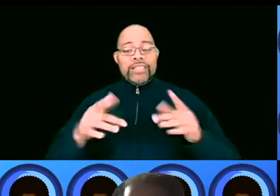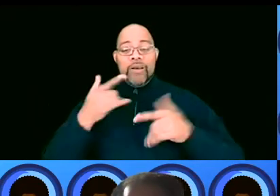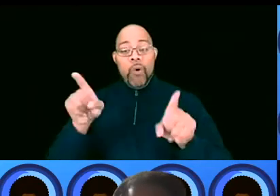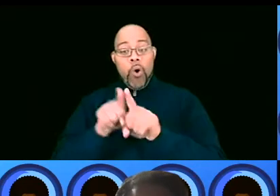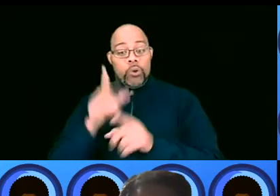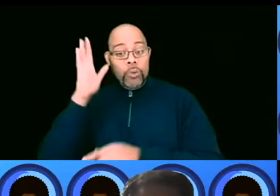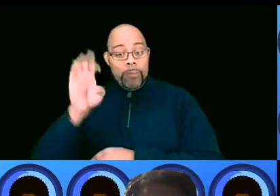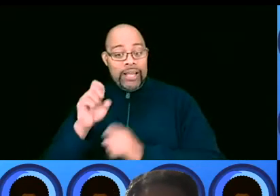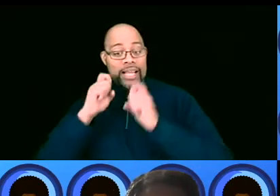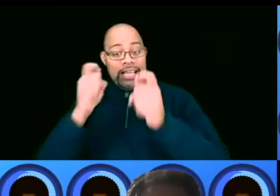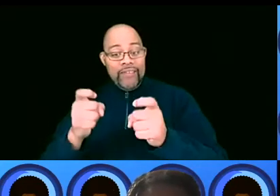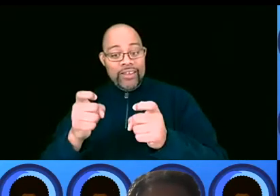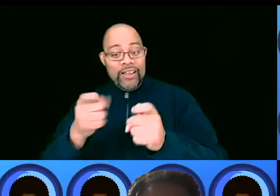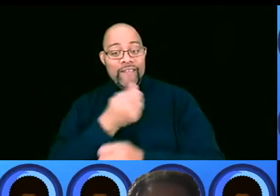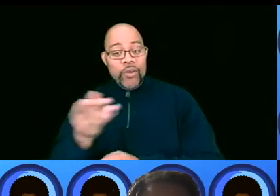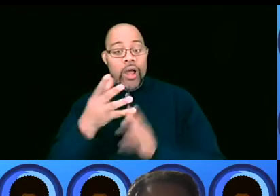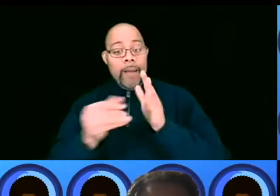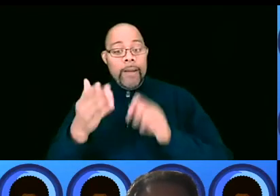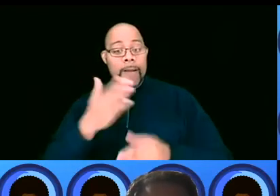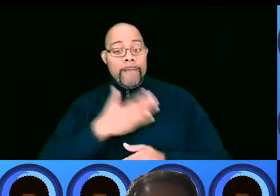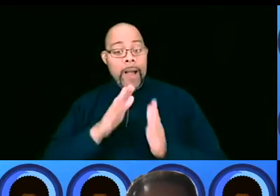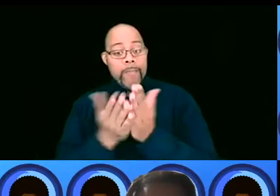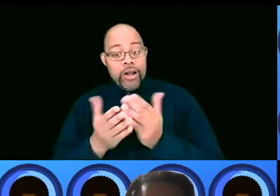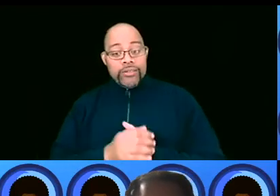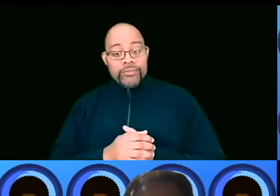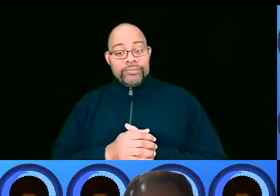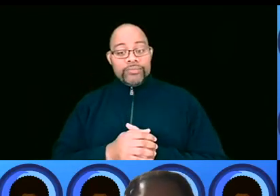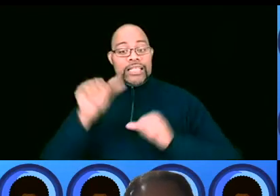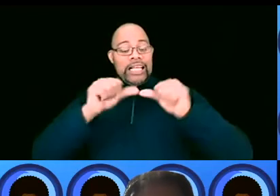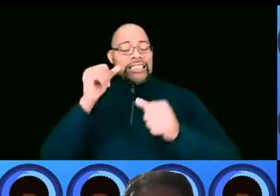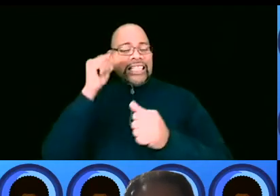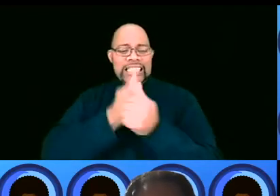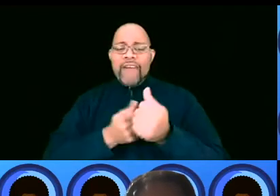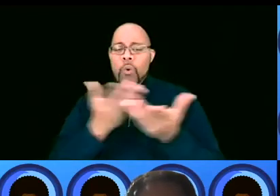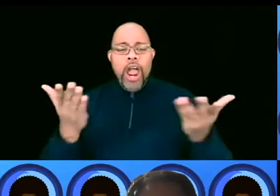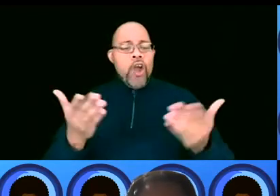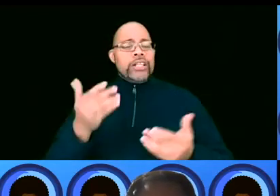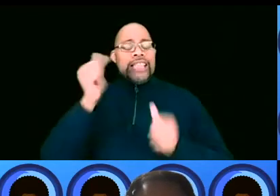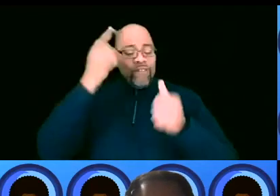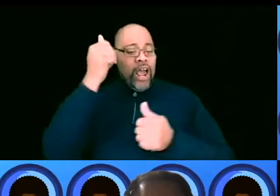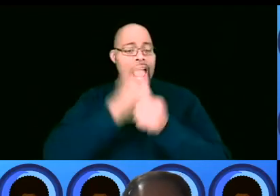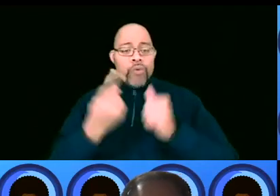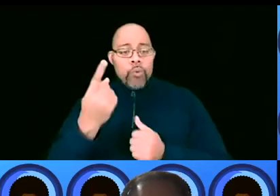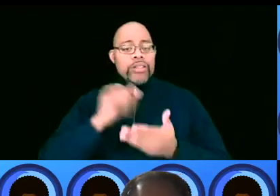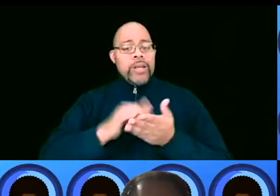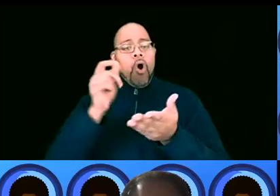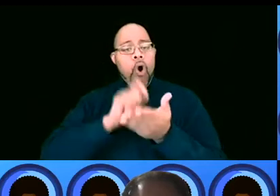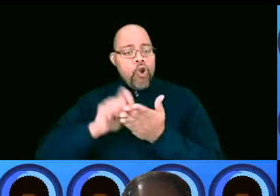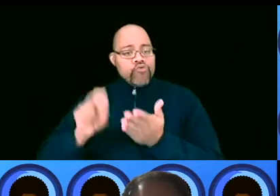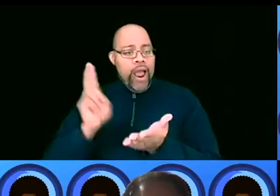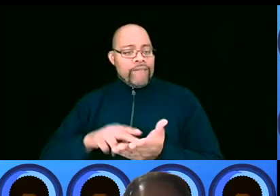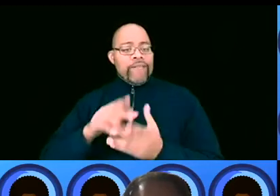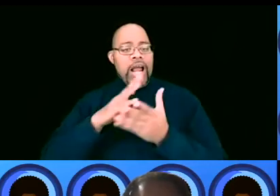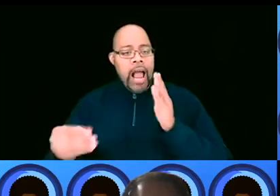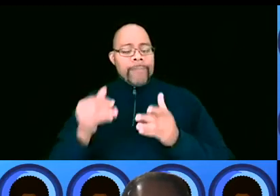going to be giving away a few copies of my book, Science is Everywhere, Science is for Everyone, some autographed copies. So check that out